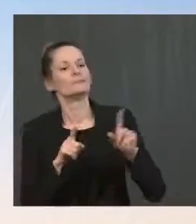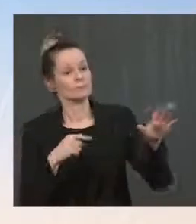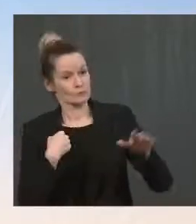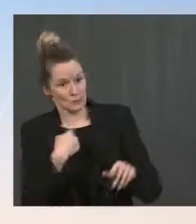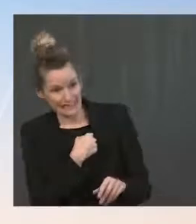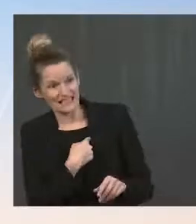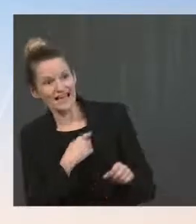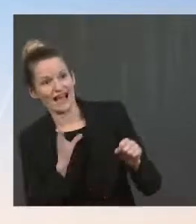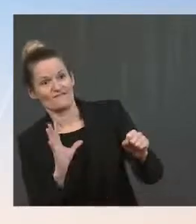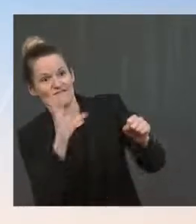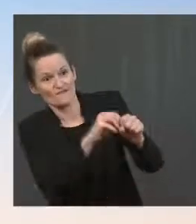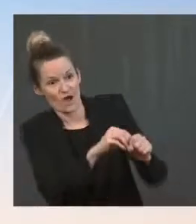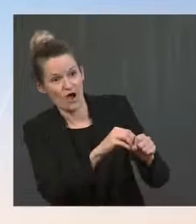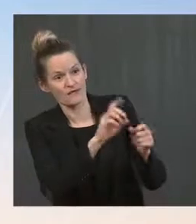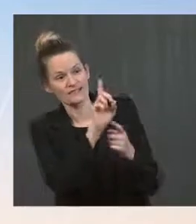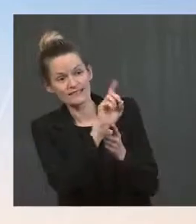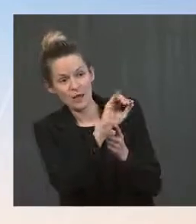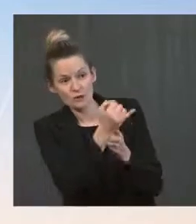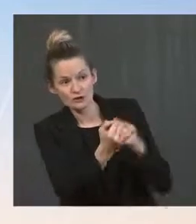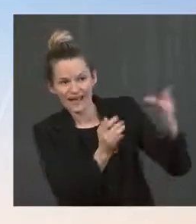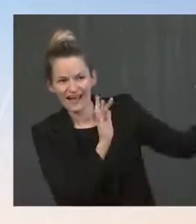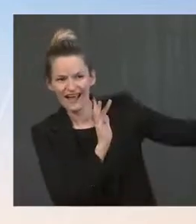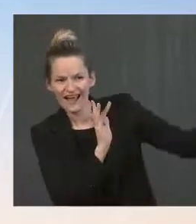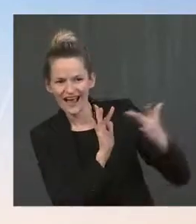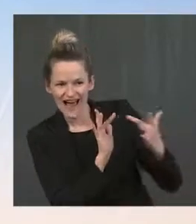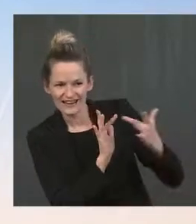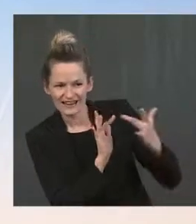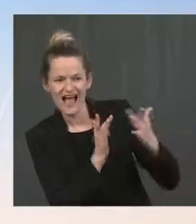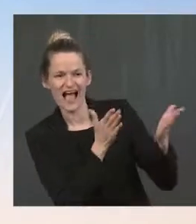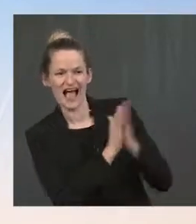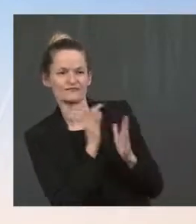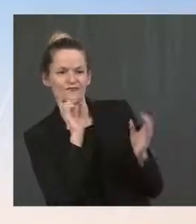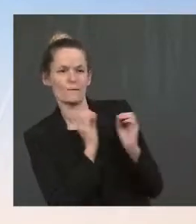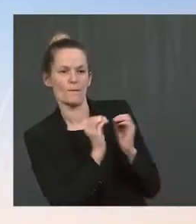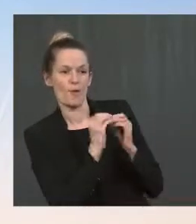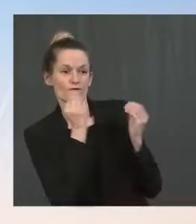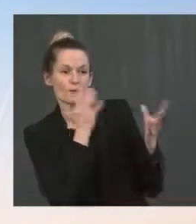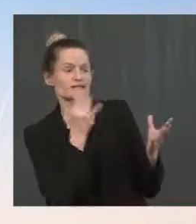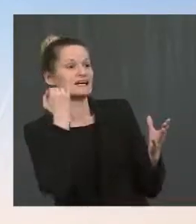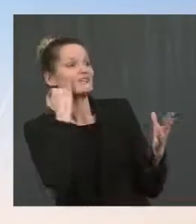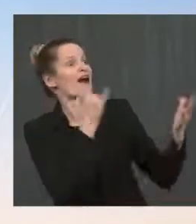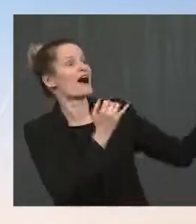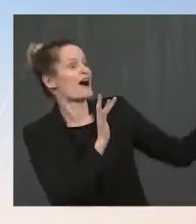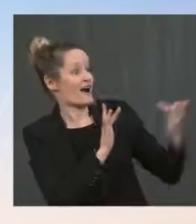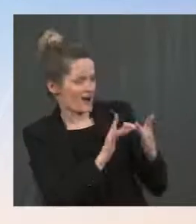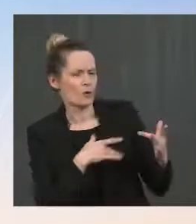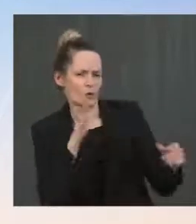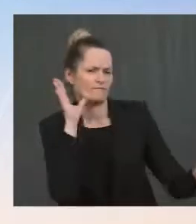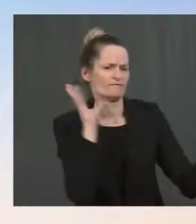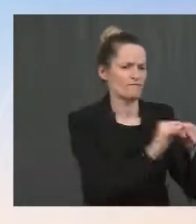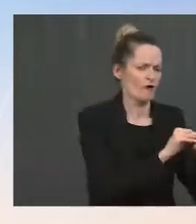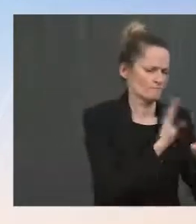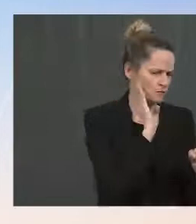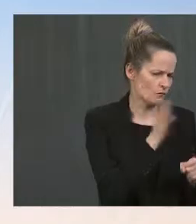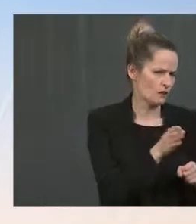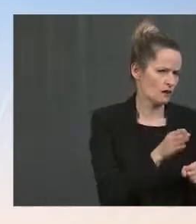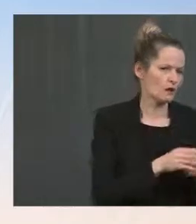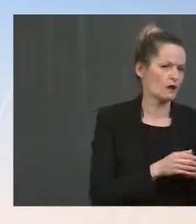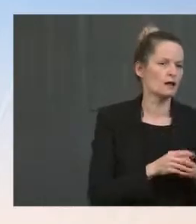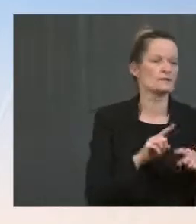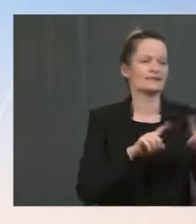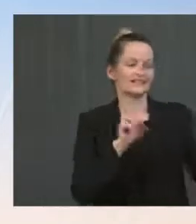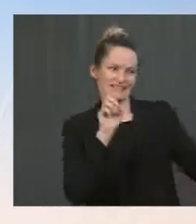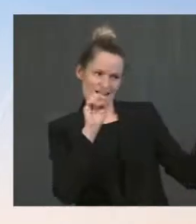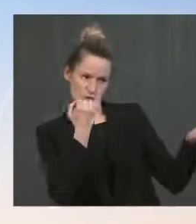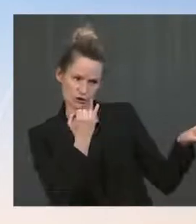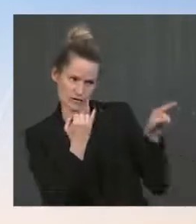contacts us and says, "Hey, we need some information or data." It's not that we precipitate those investigations. It's a Department of Justice function,